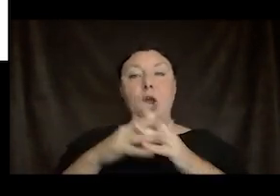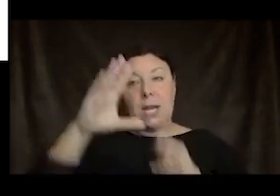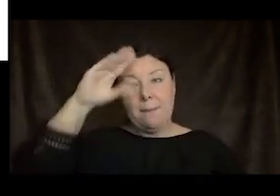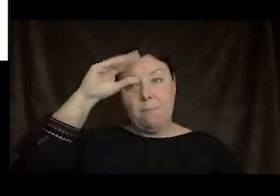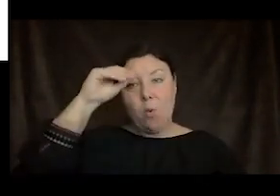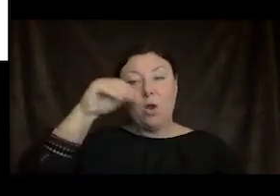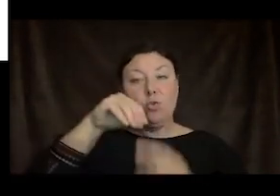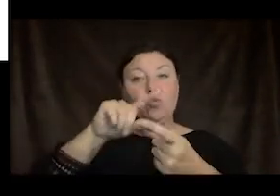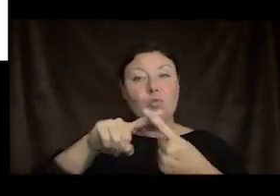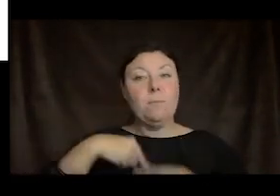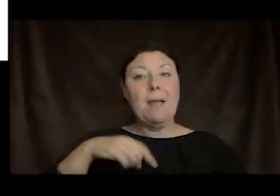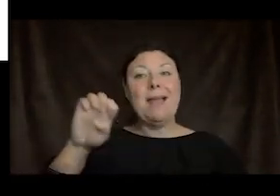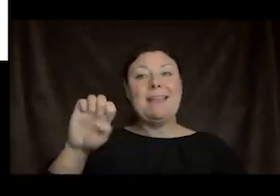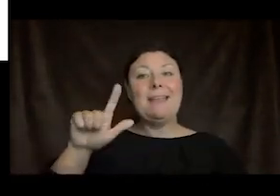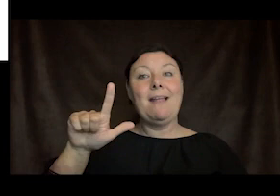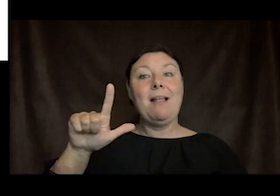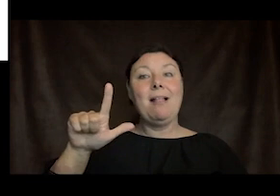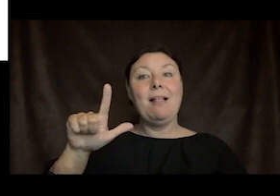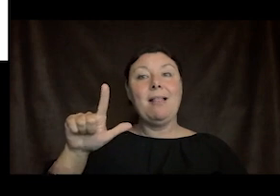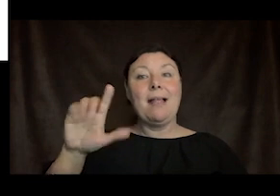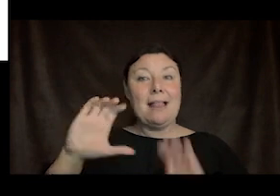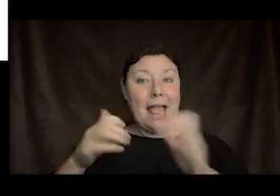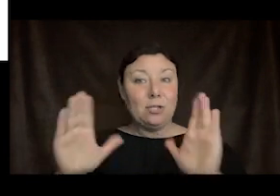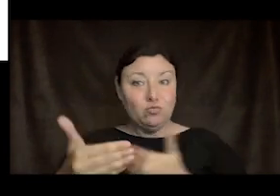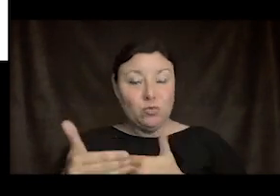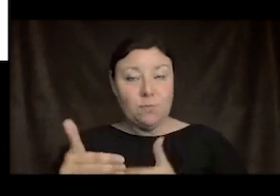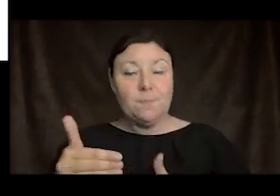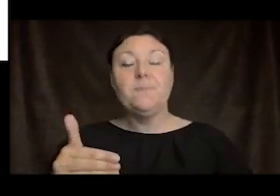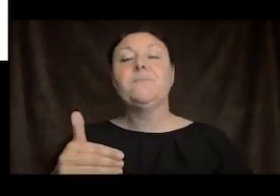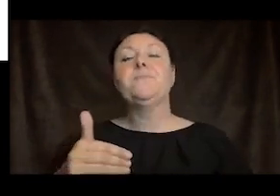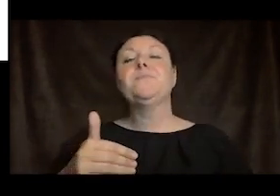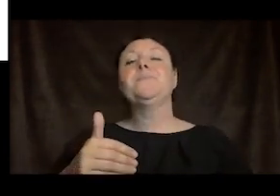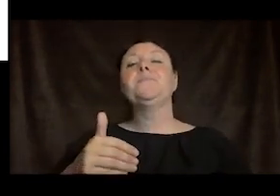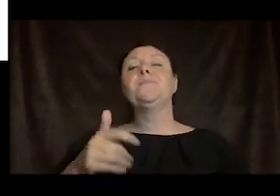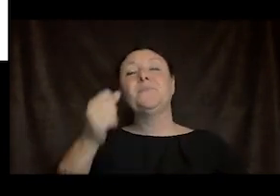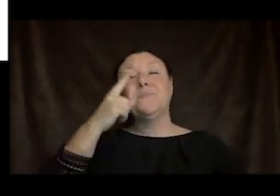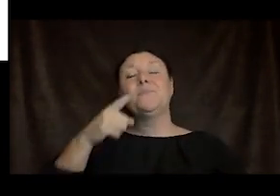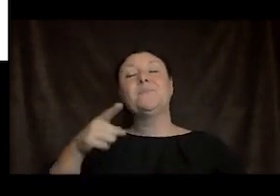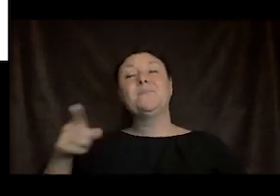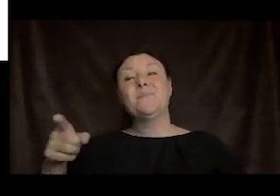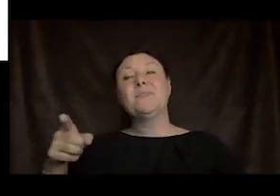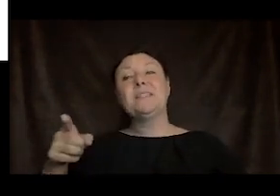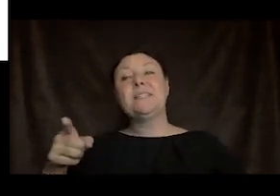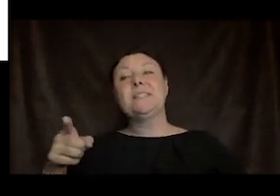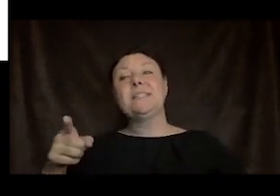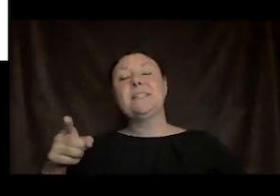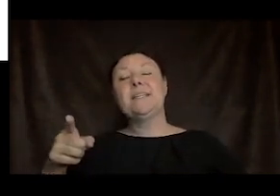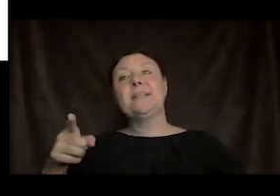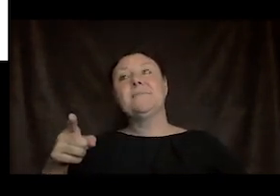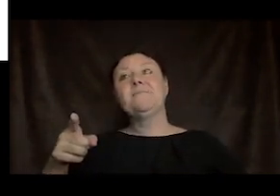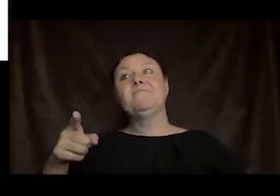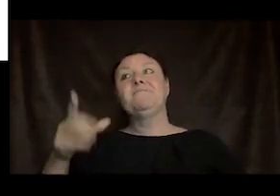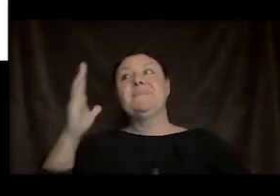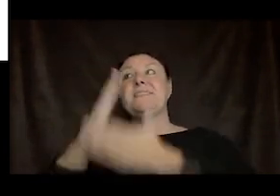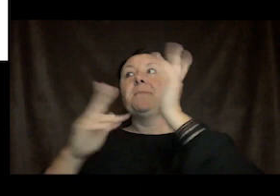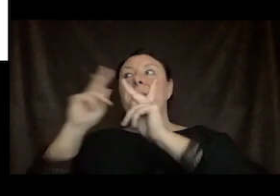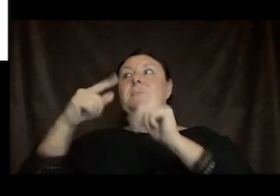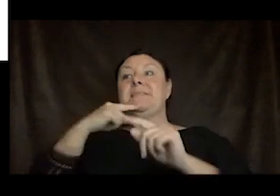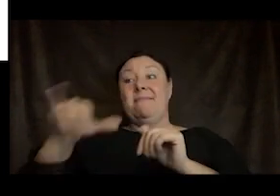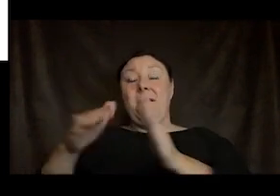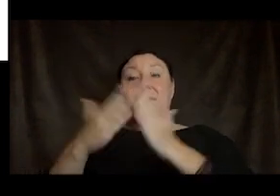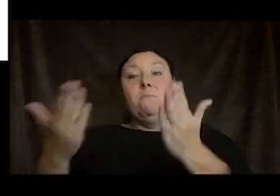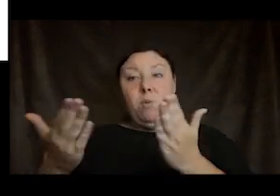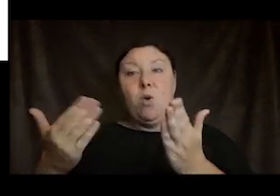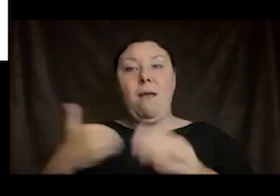been reading White Fragility, which points out that a lot of authors of color are presented as having a racial agenda, whereas white